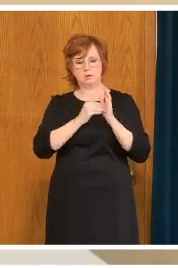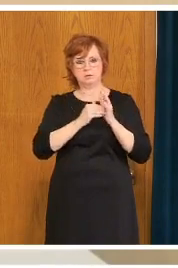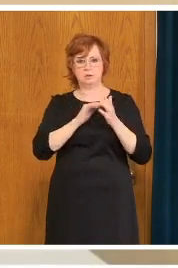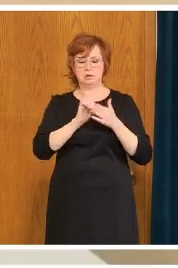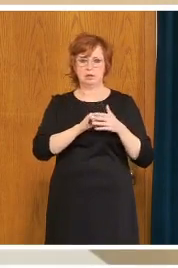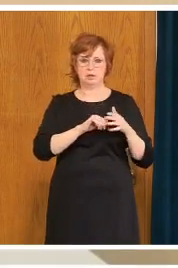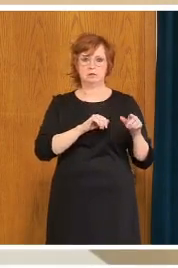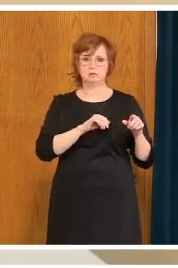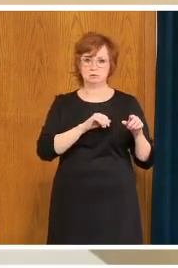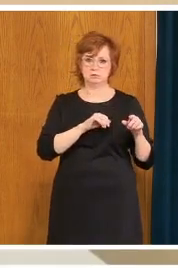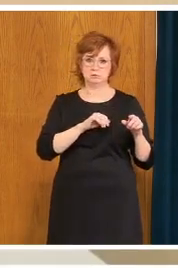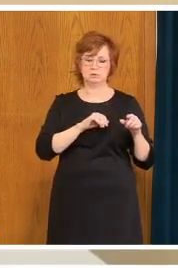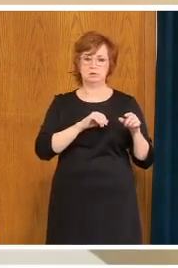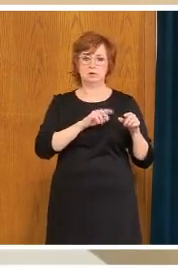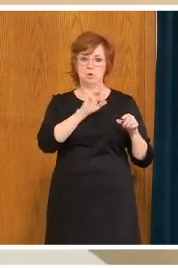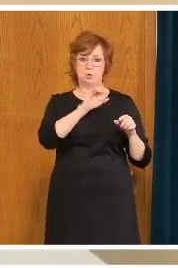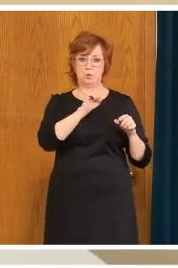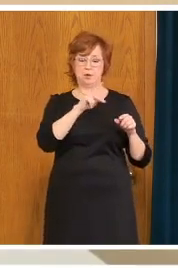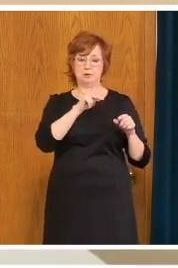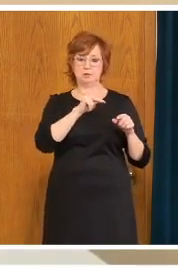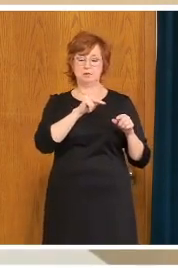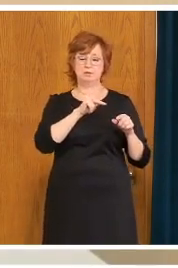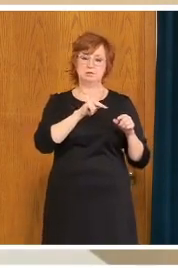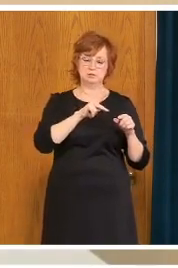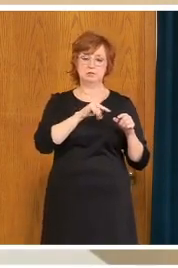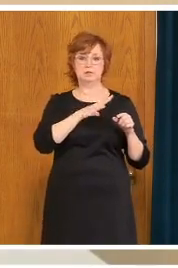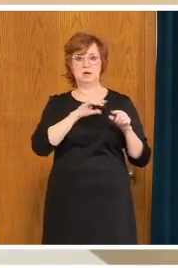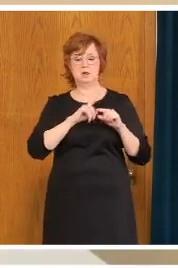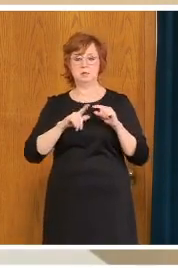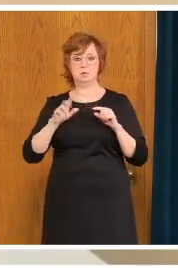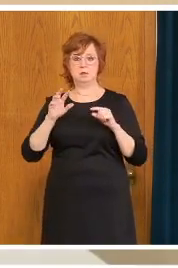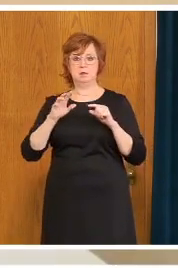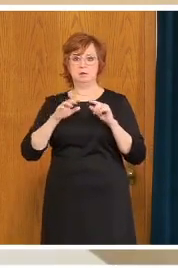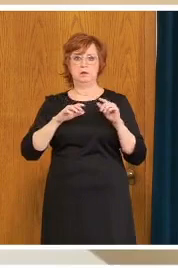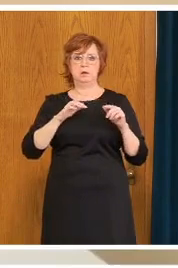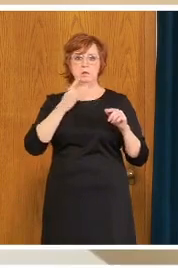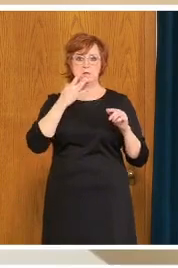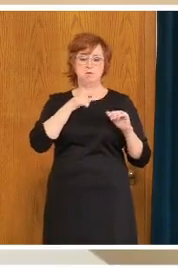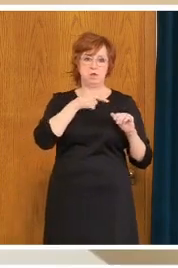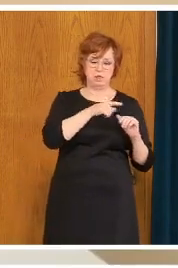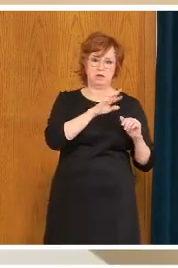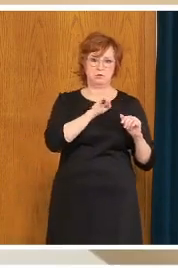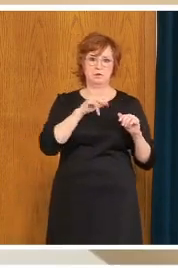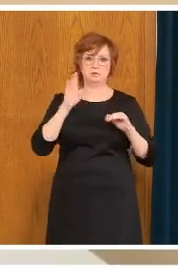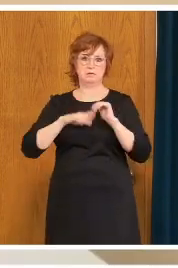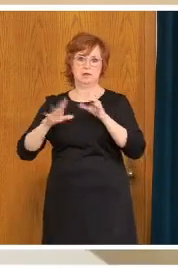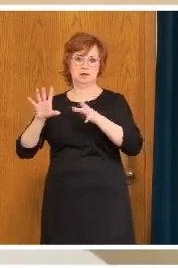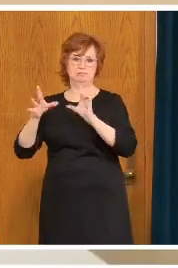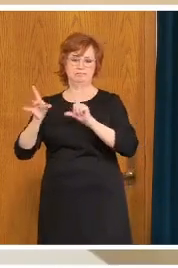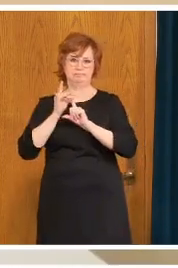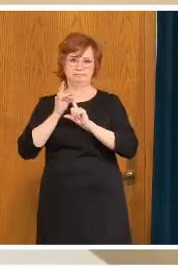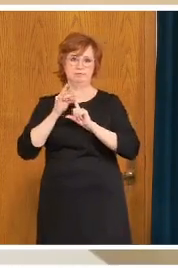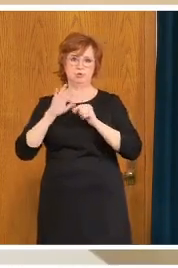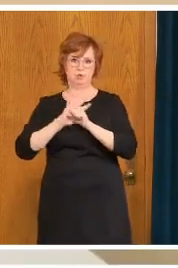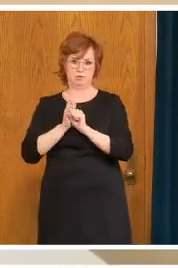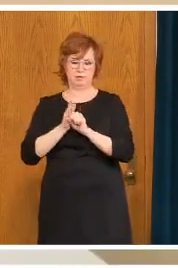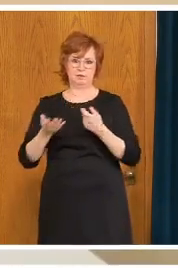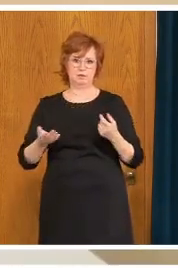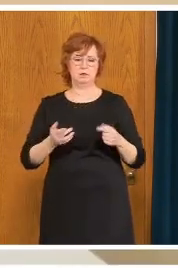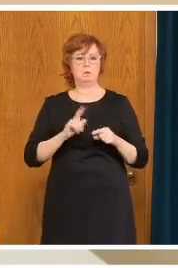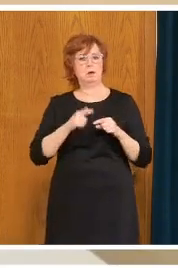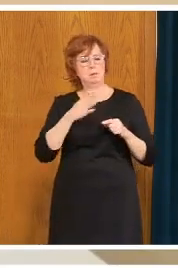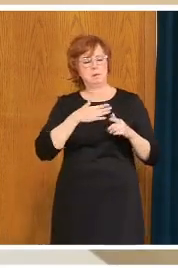for people 55 and older. So again, we have to, I would highly recommend we receive whichever vaccine